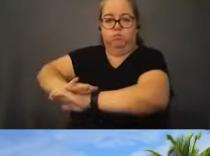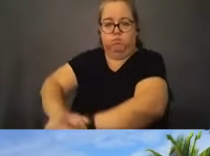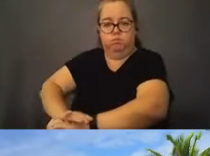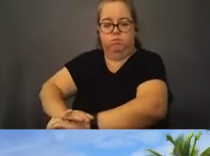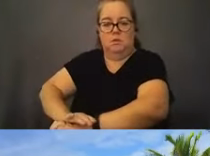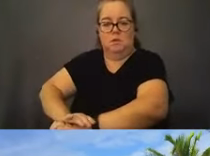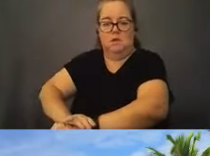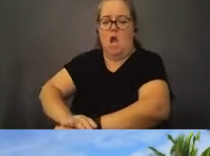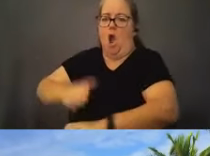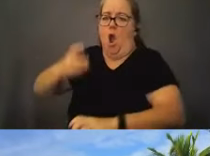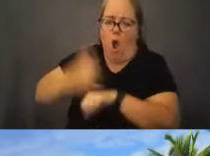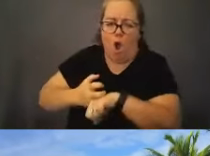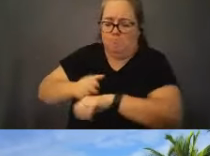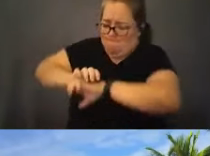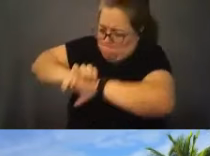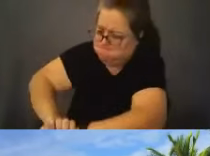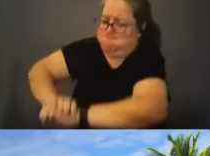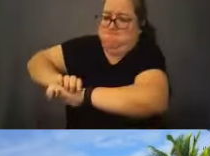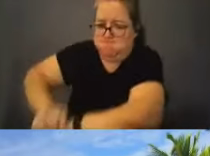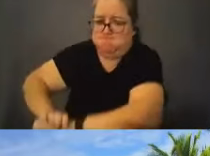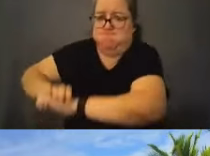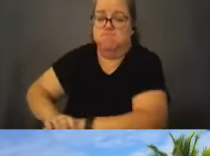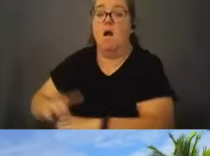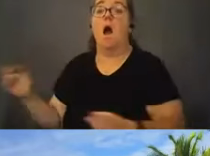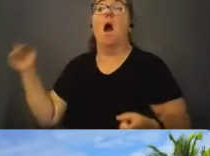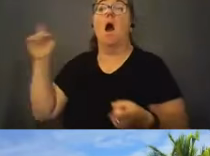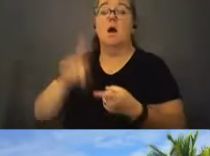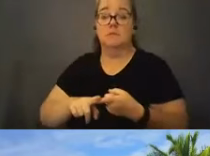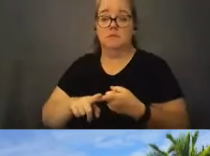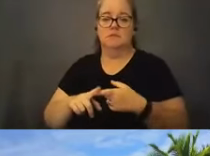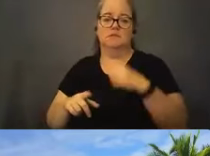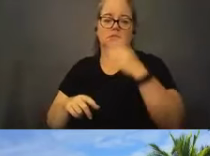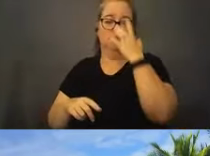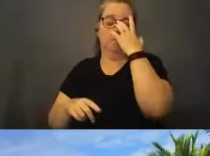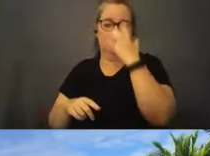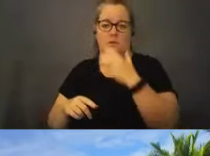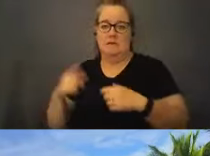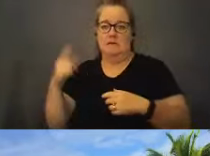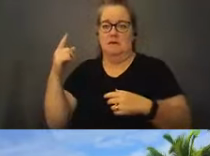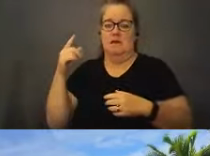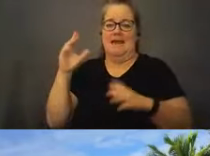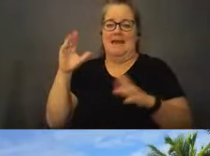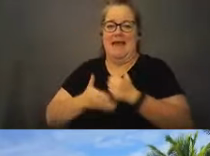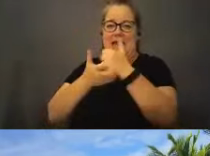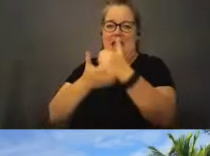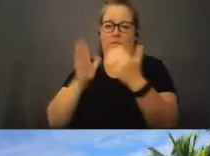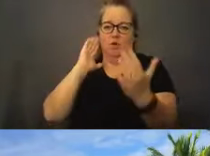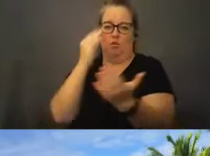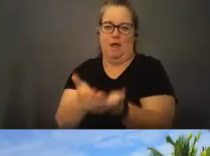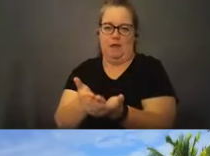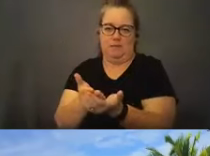it very hard, and just keep doing chest compressions until help arrives.